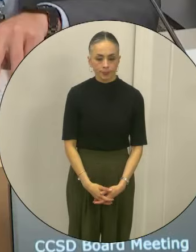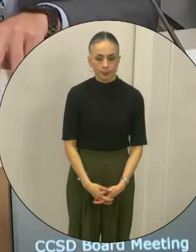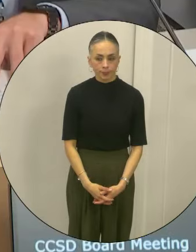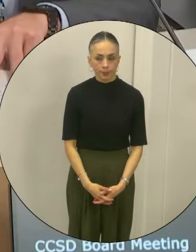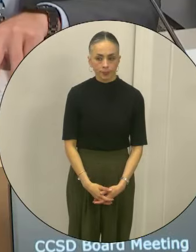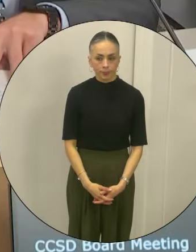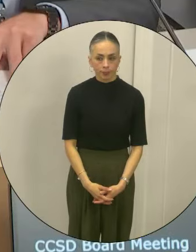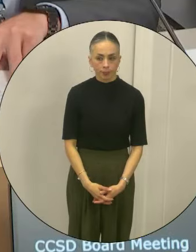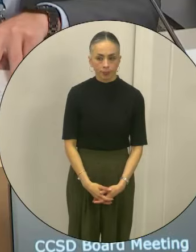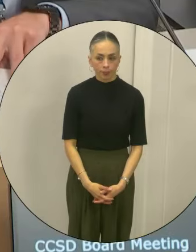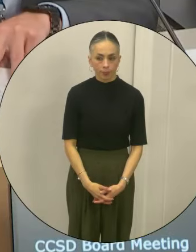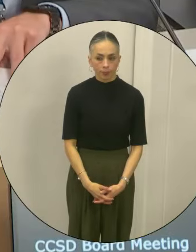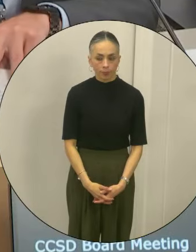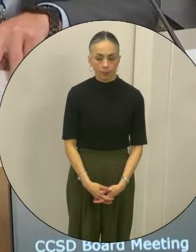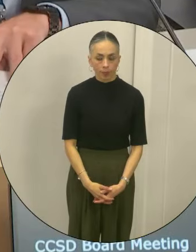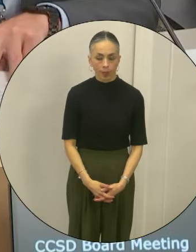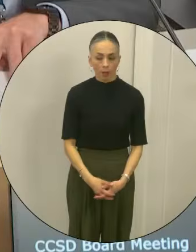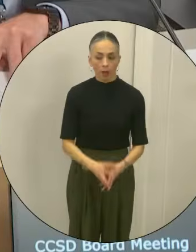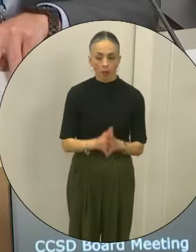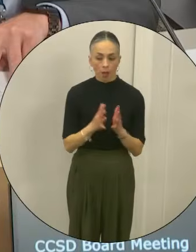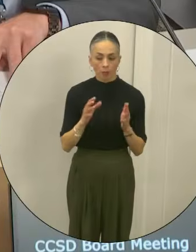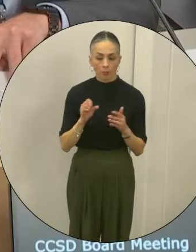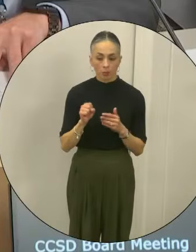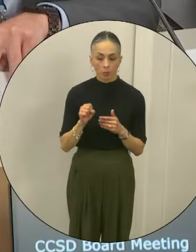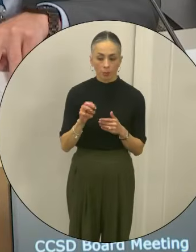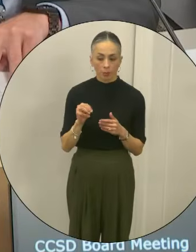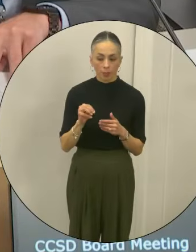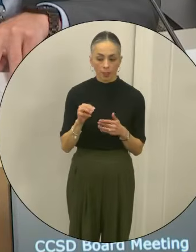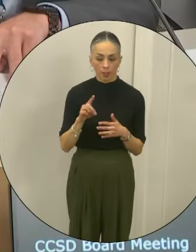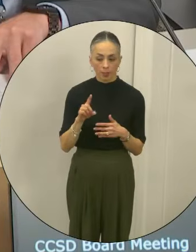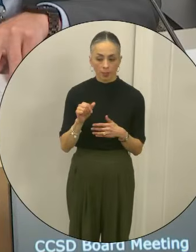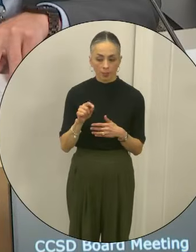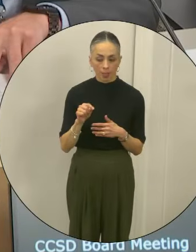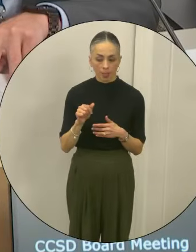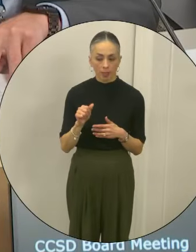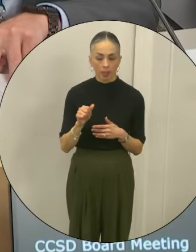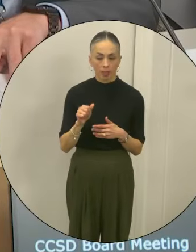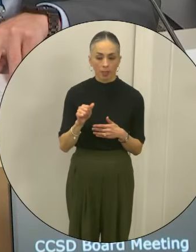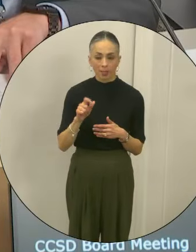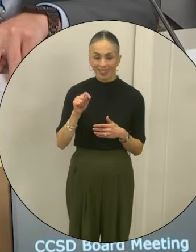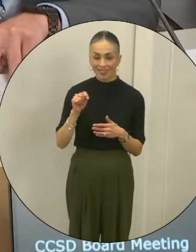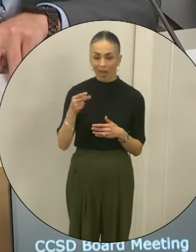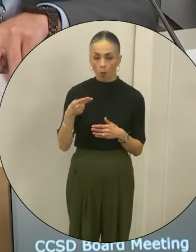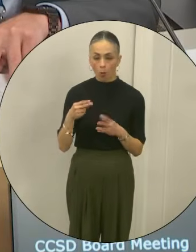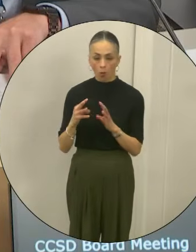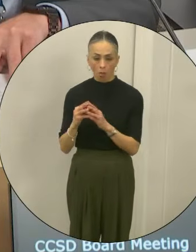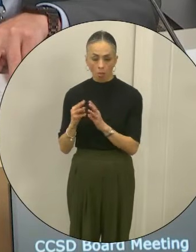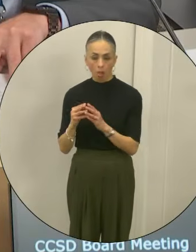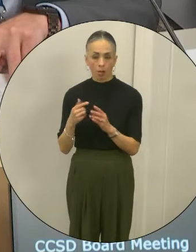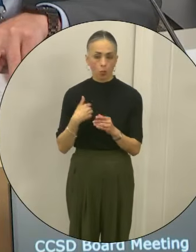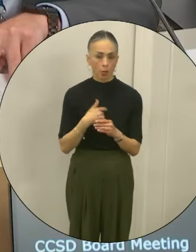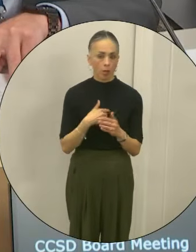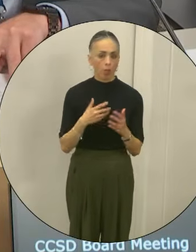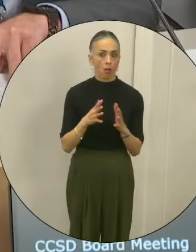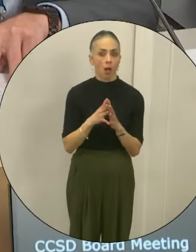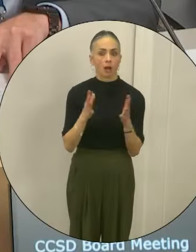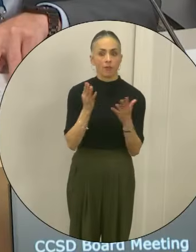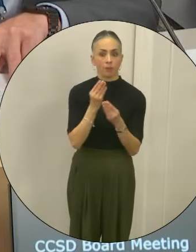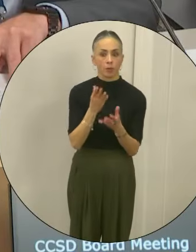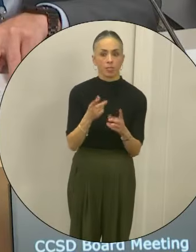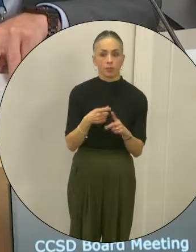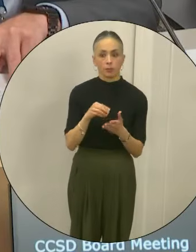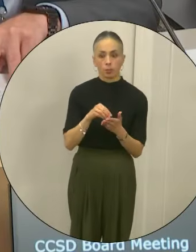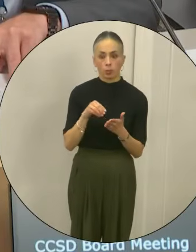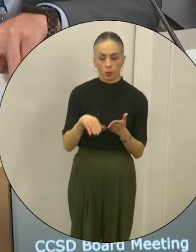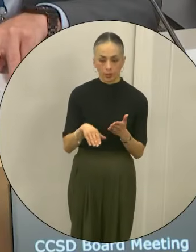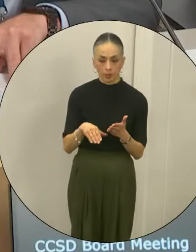So a lot of this, the social media data, when we did our town halls, we got a lot of information from students as